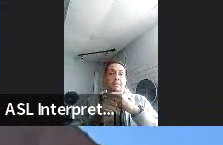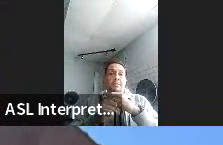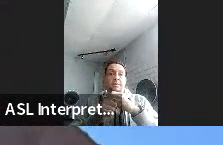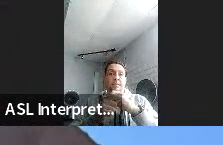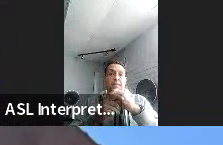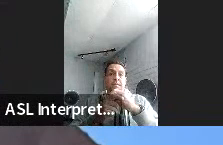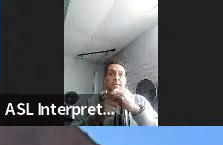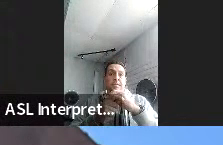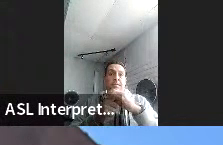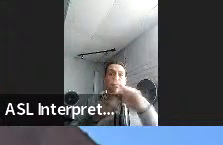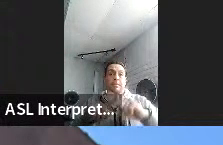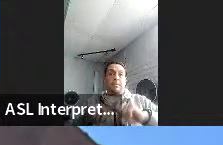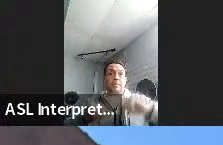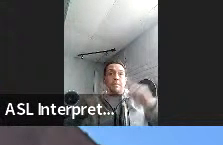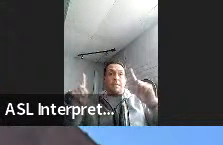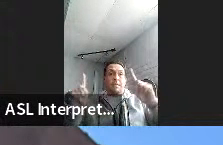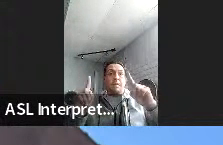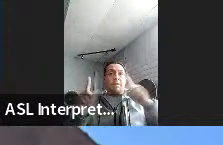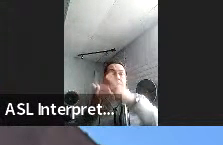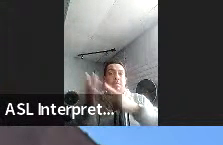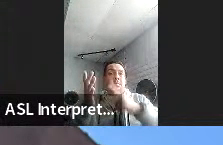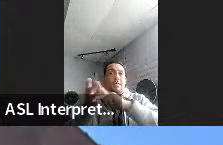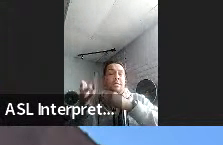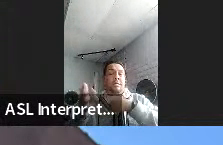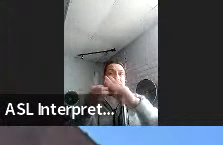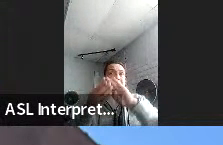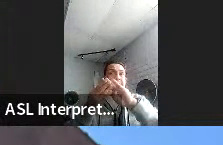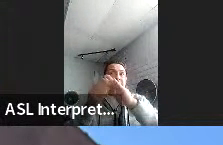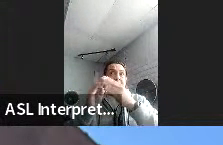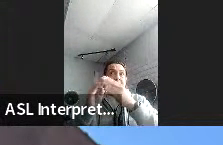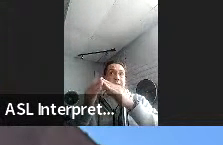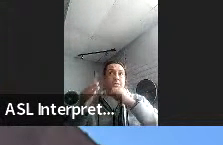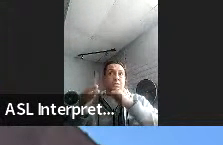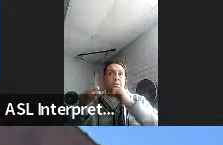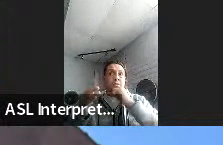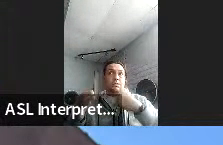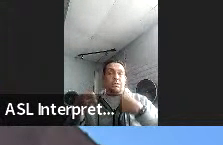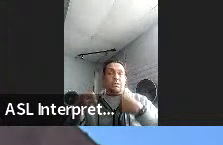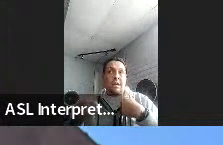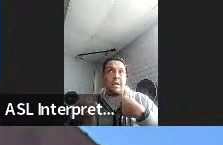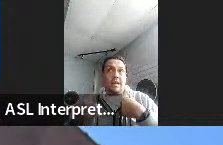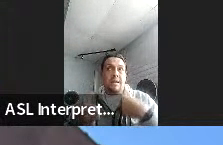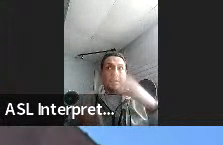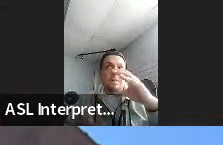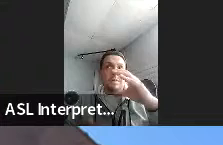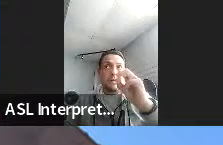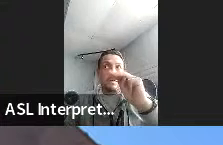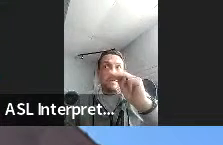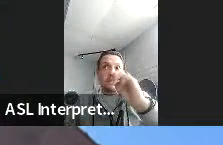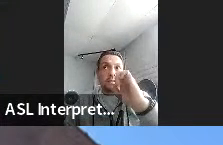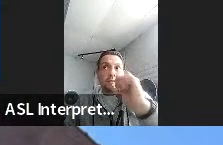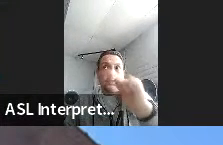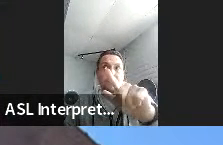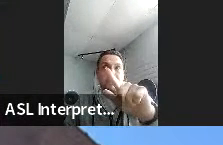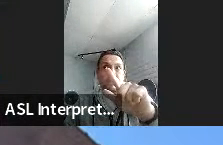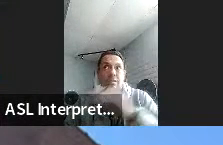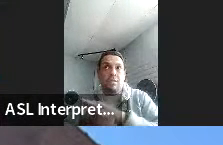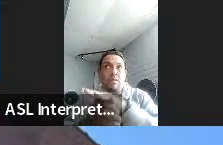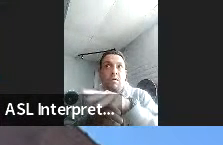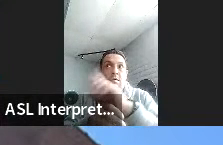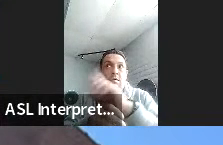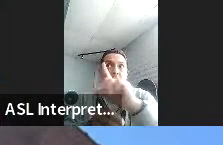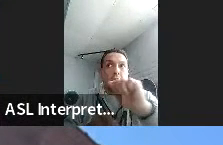But there are parts of our city today where we don't have a commercial overlay or a commercial district. And so there's no path in zoning other than a full